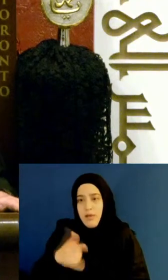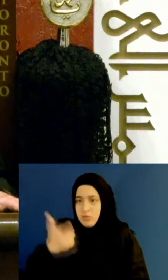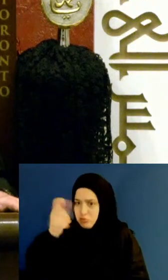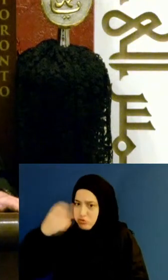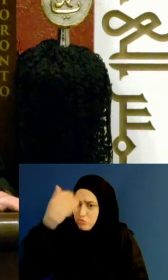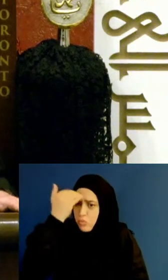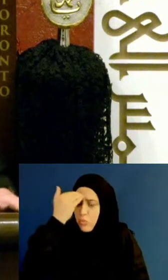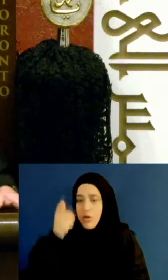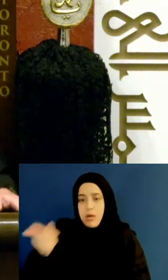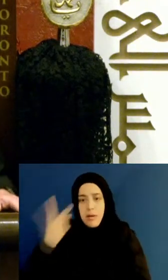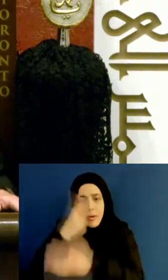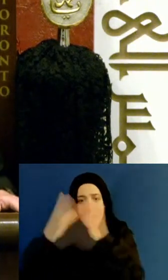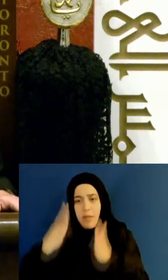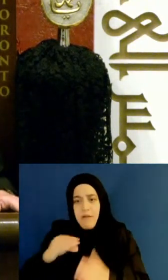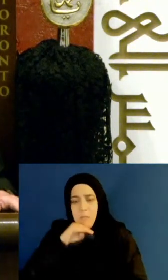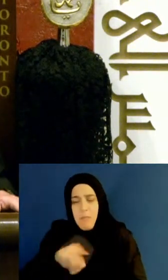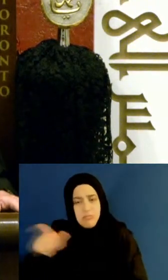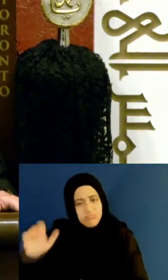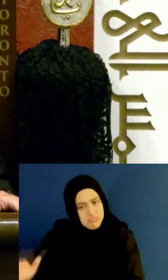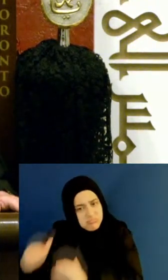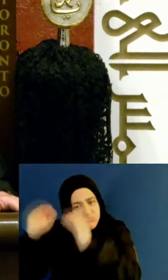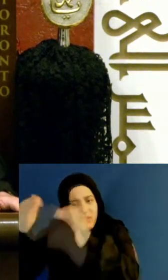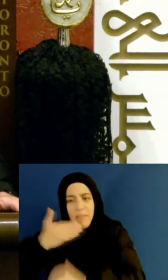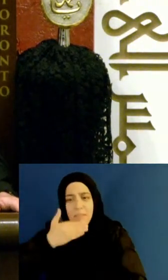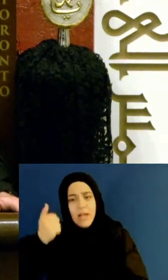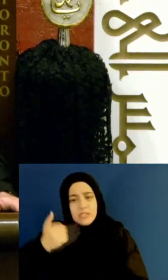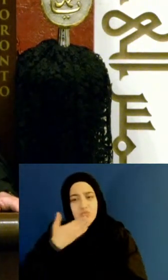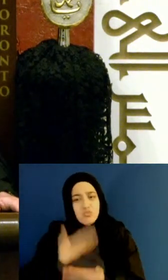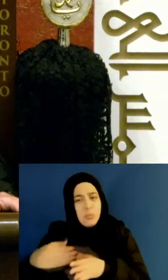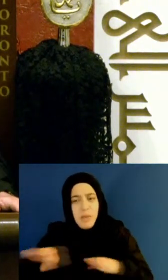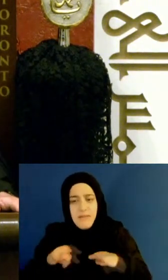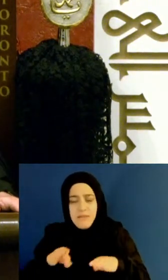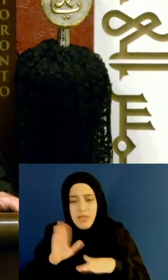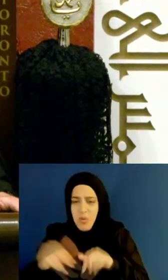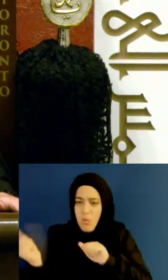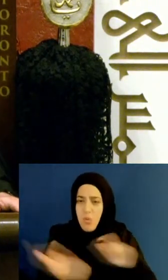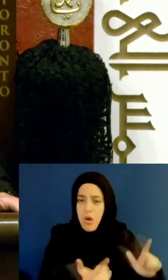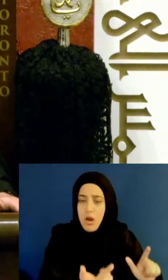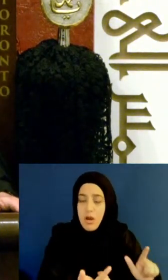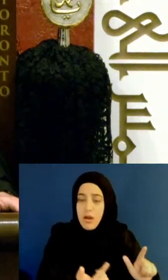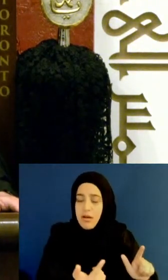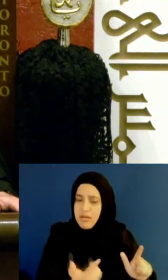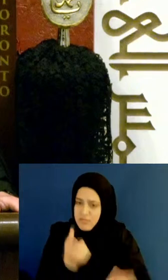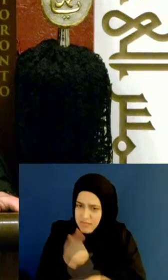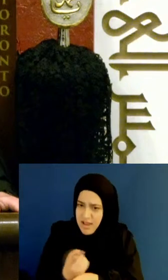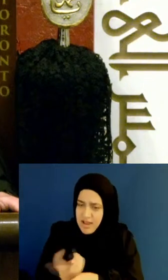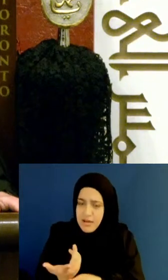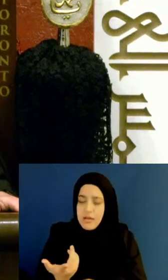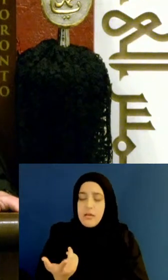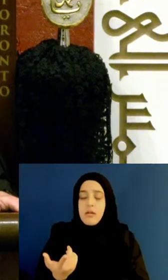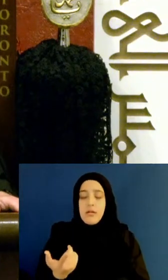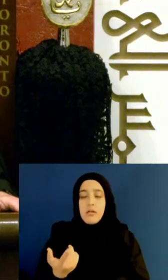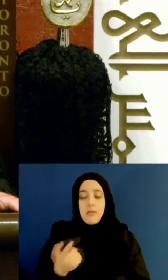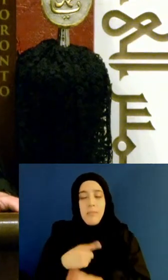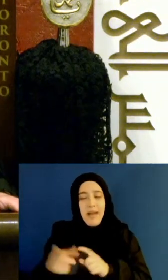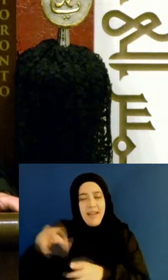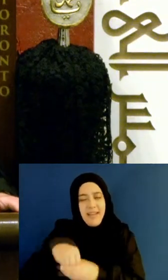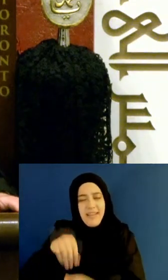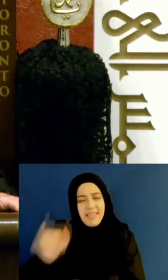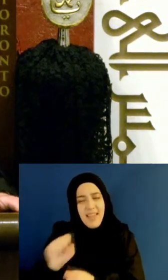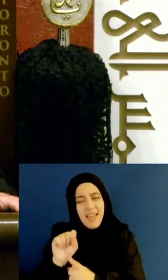than Rasulullah? Abadan la. But in this issue, the crime of feeling that you are